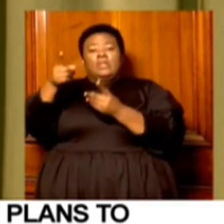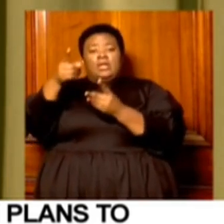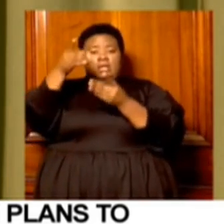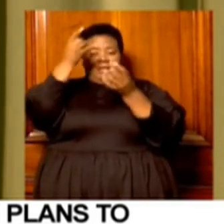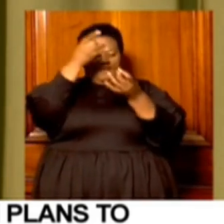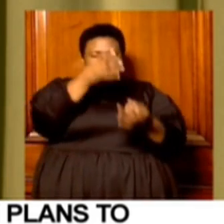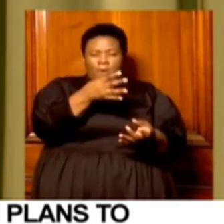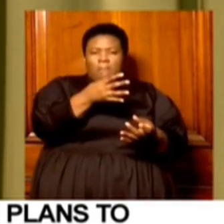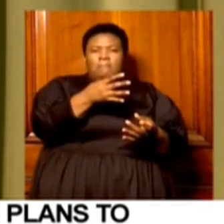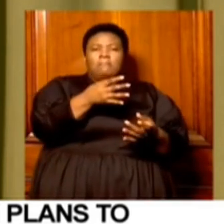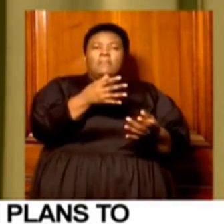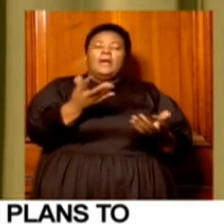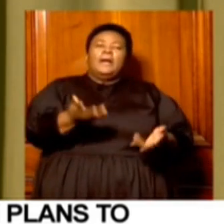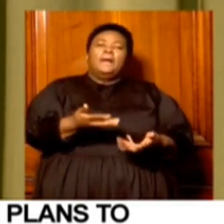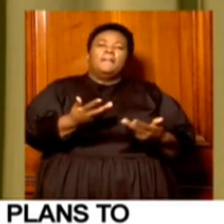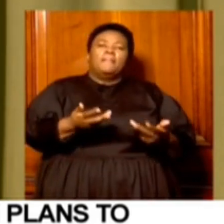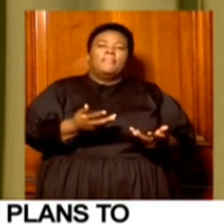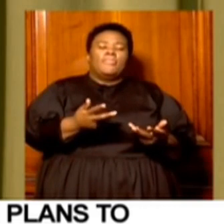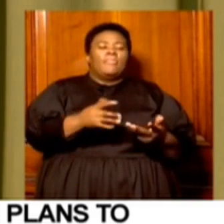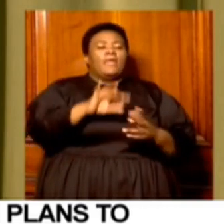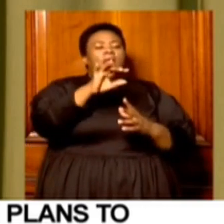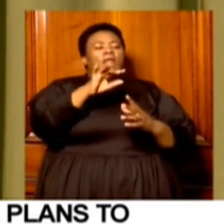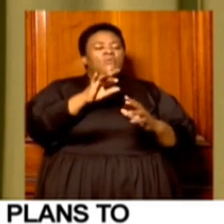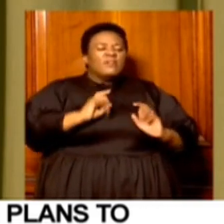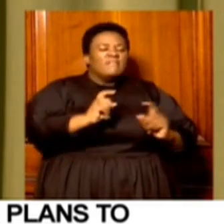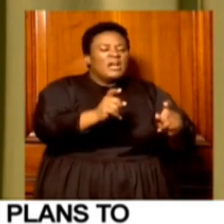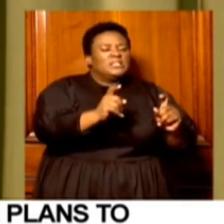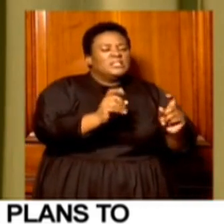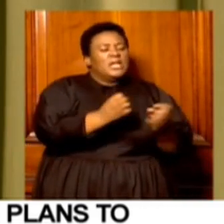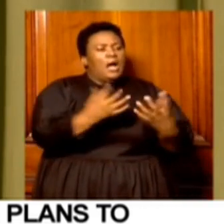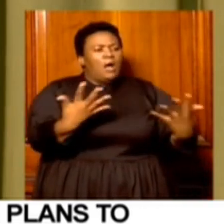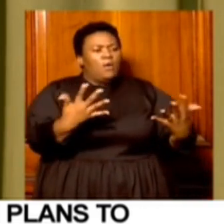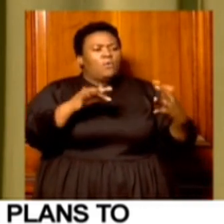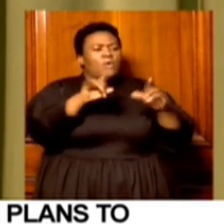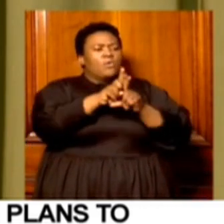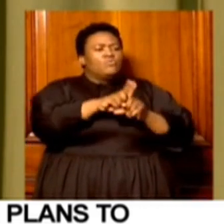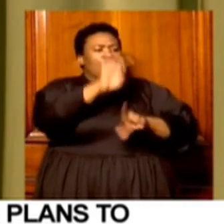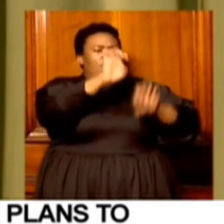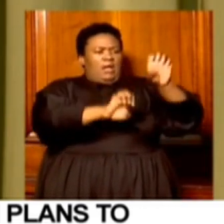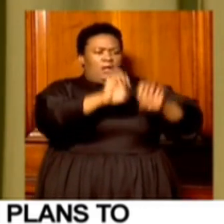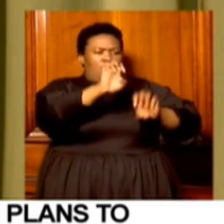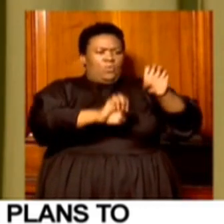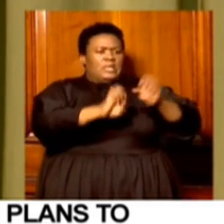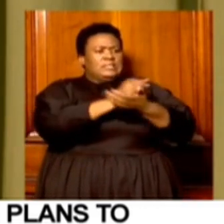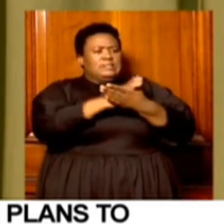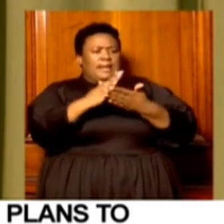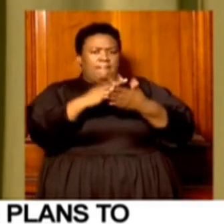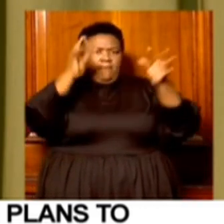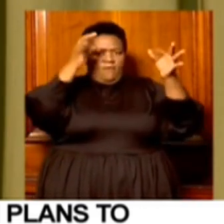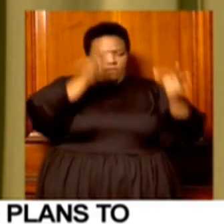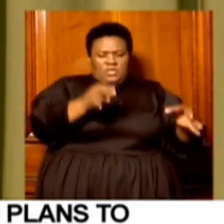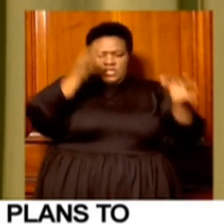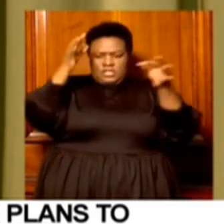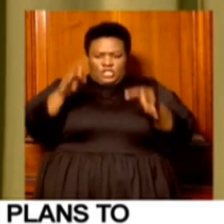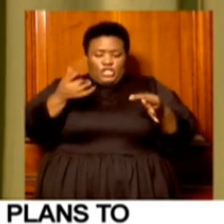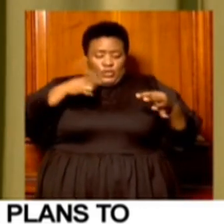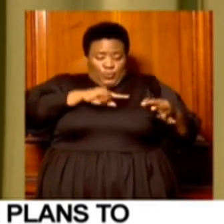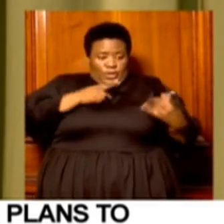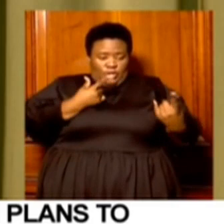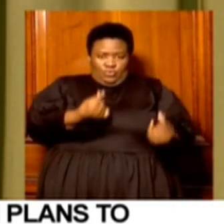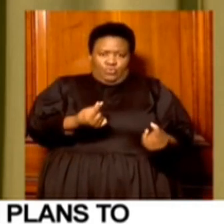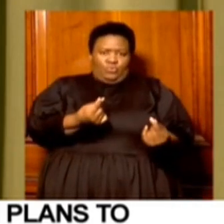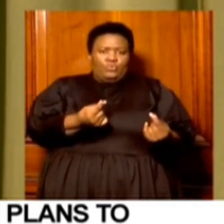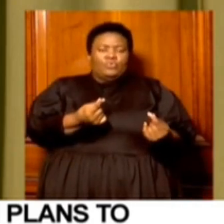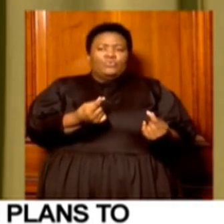speed and the evaluation of some of the decisions we have